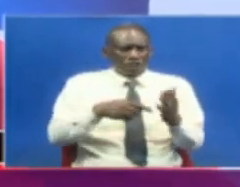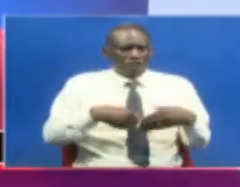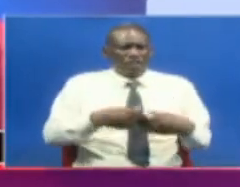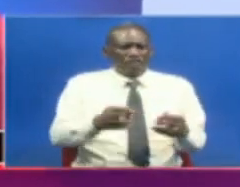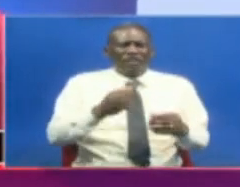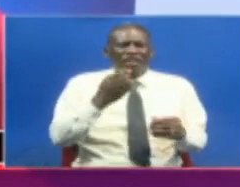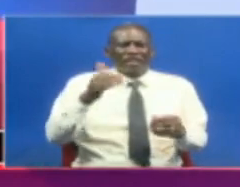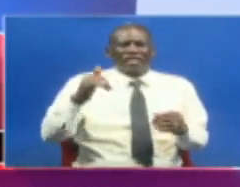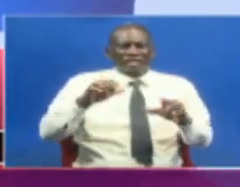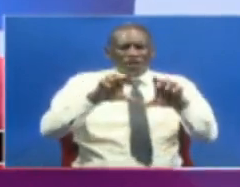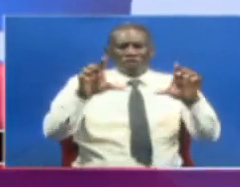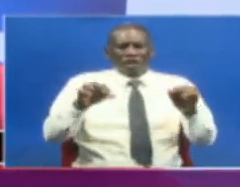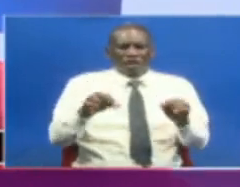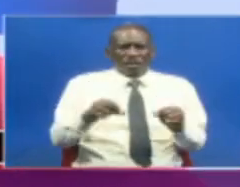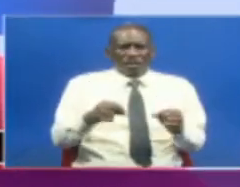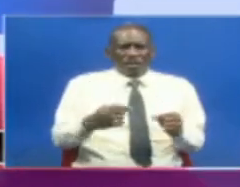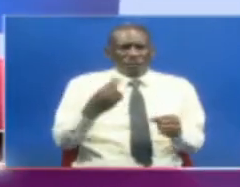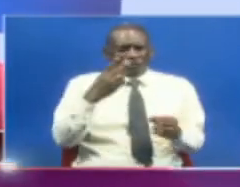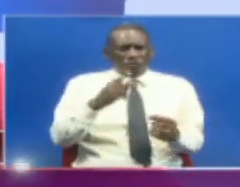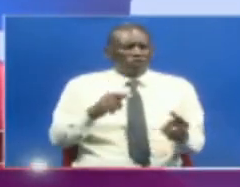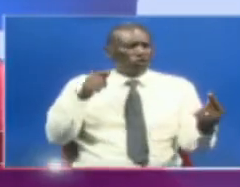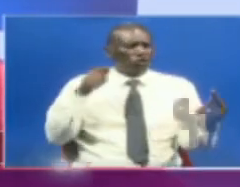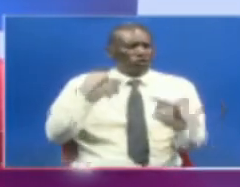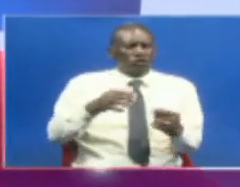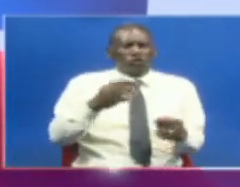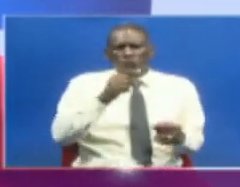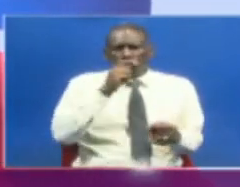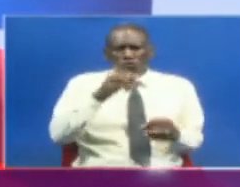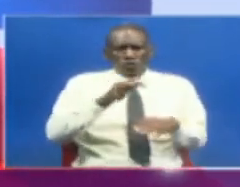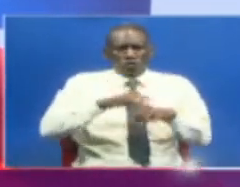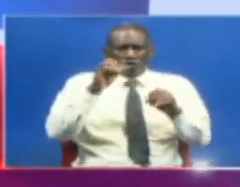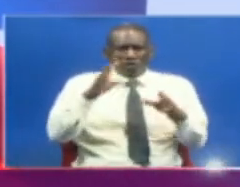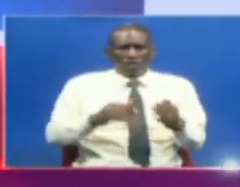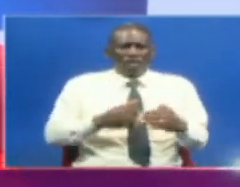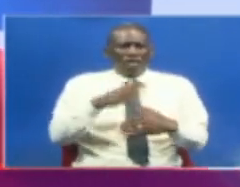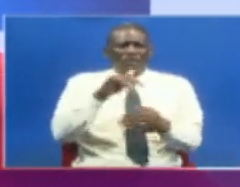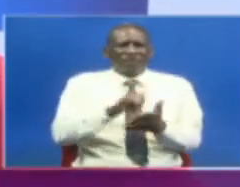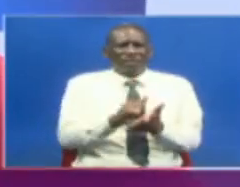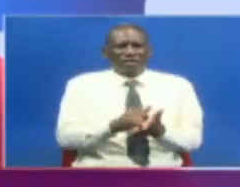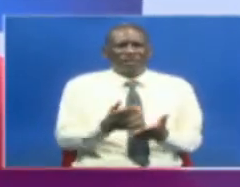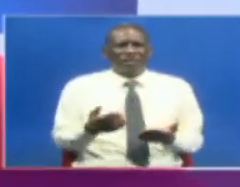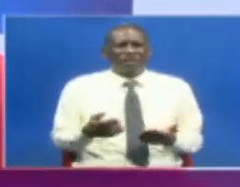ndio tulianza kuona intention yake ilikuwa nzuri, but baadaye unaona baada ya red card ndio wamepata mwanya wa kufunga.